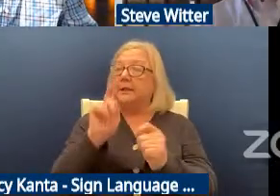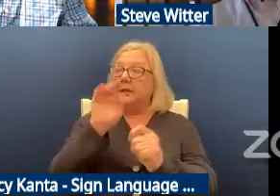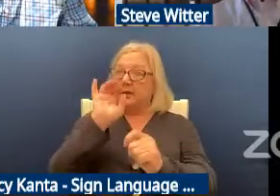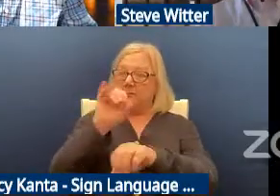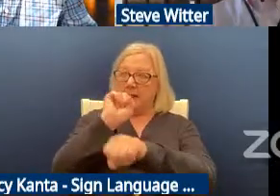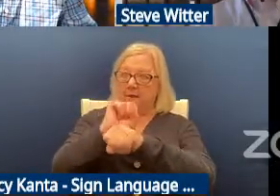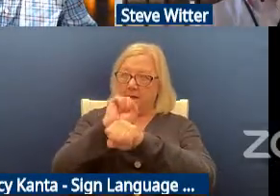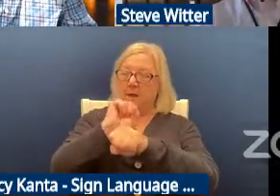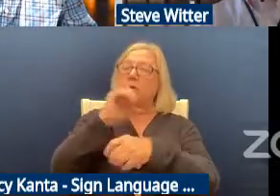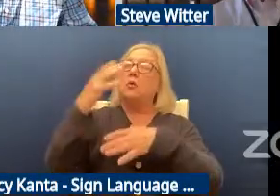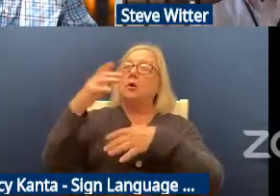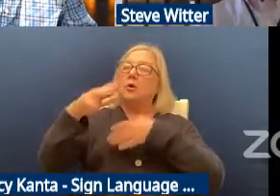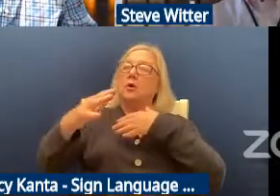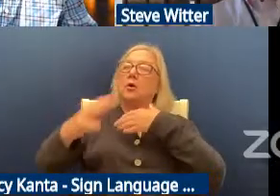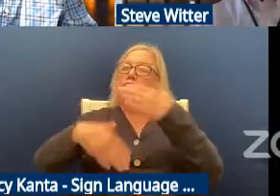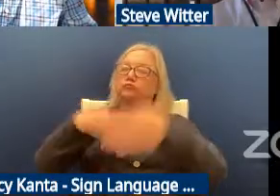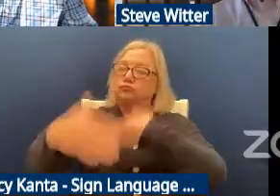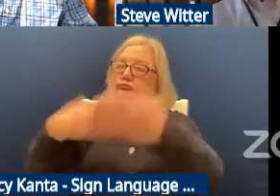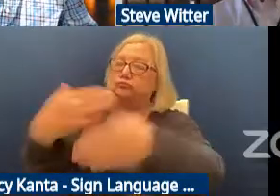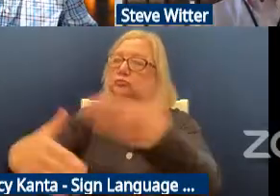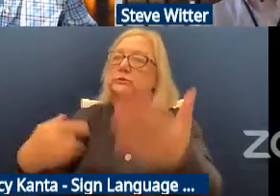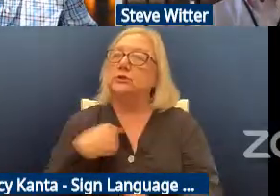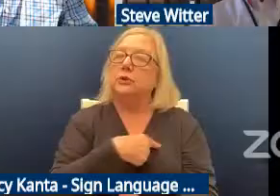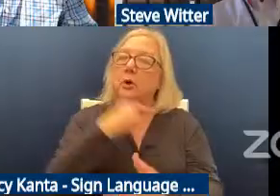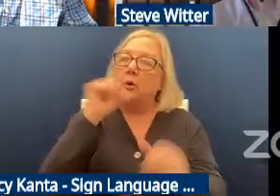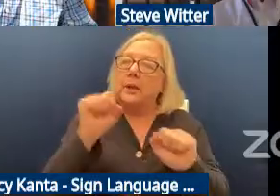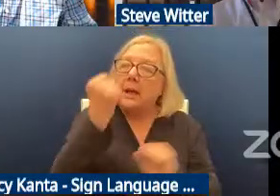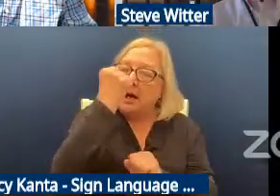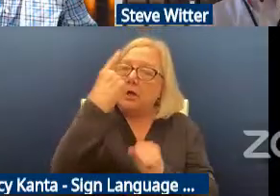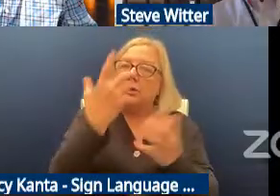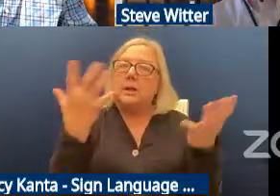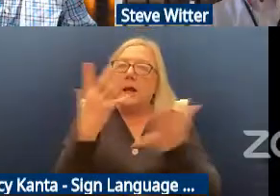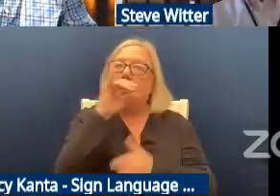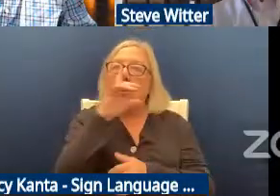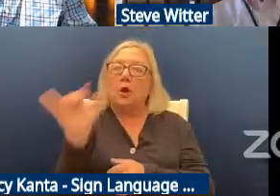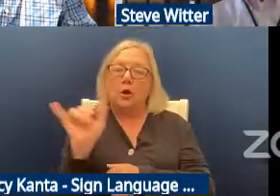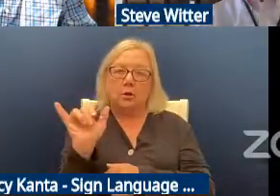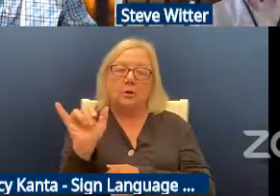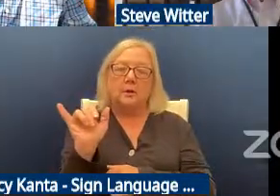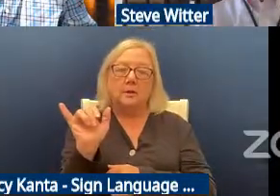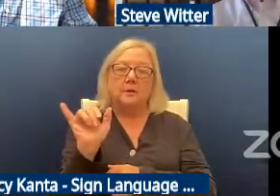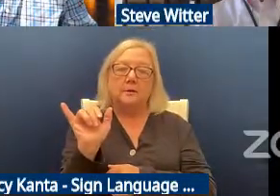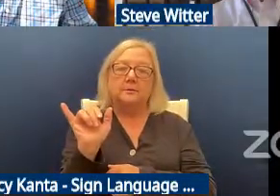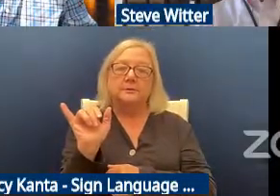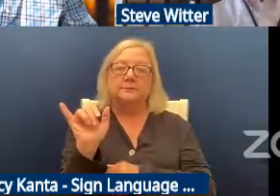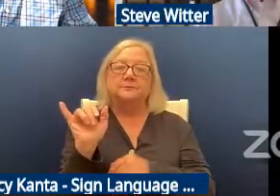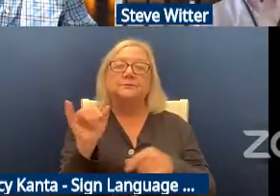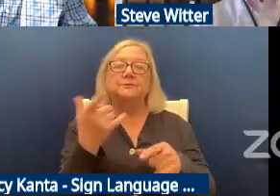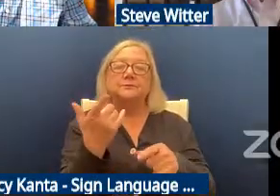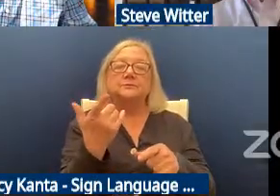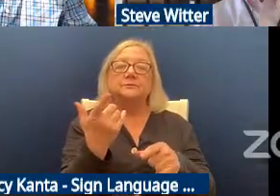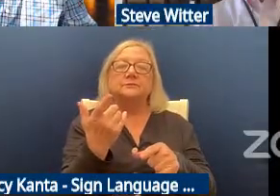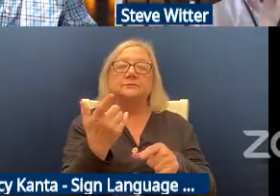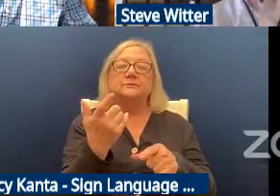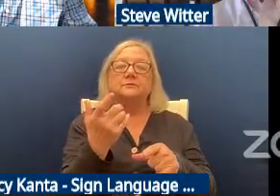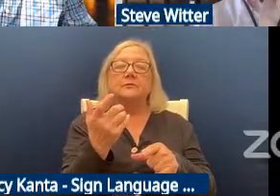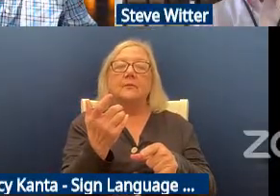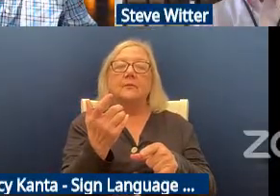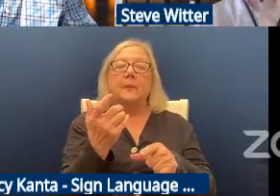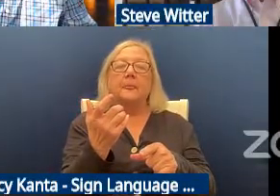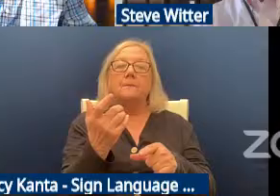to the place where we can start to understand what it looks like and make the reactions as President Peterson and others would, in terms